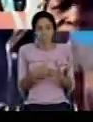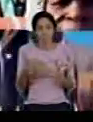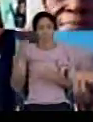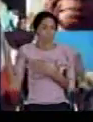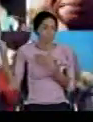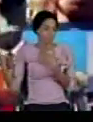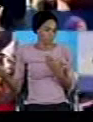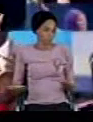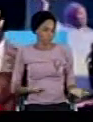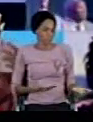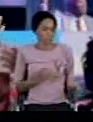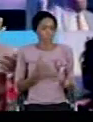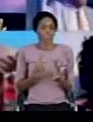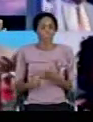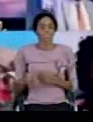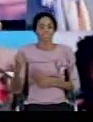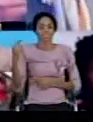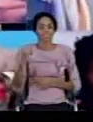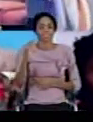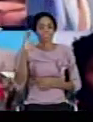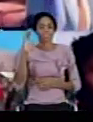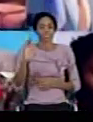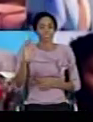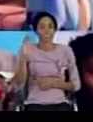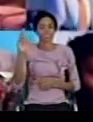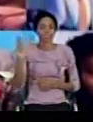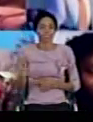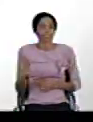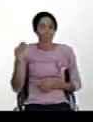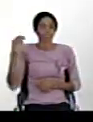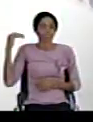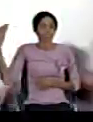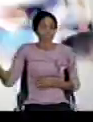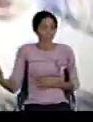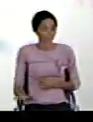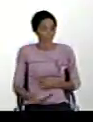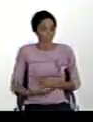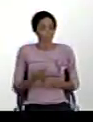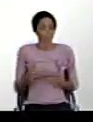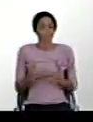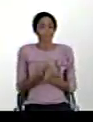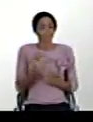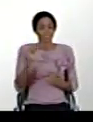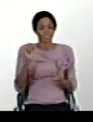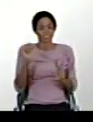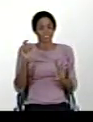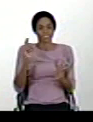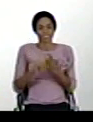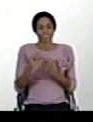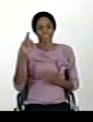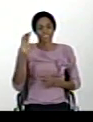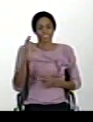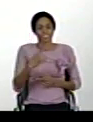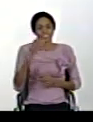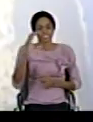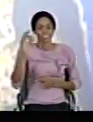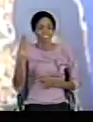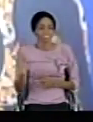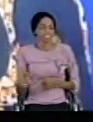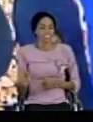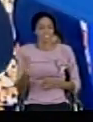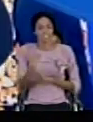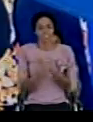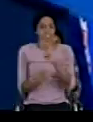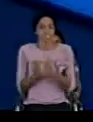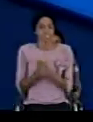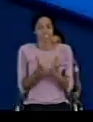Welcome to GCK Global Crusade with Pastor Dr. W.F. Kumuyi, as we